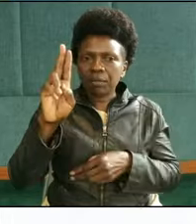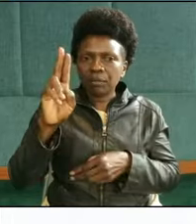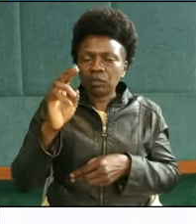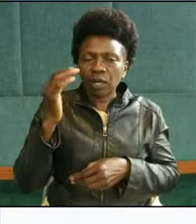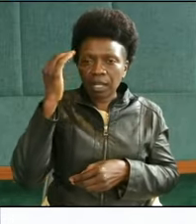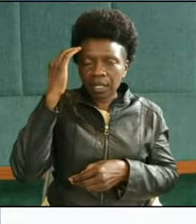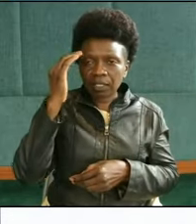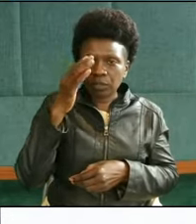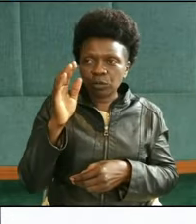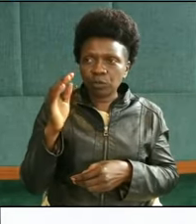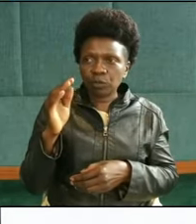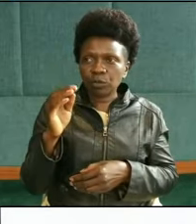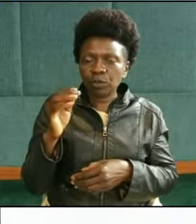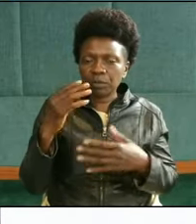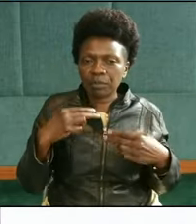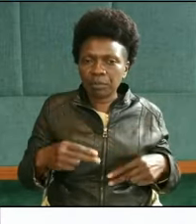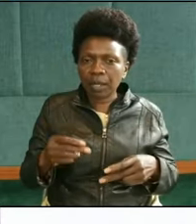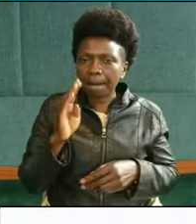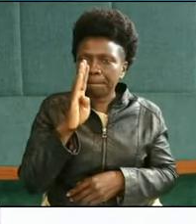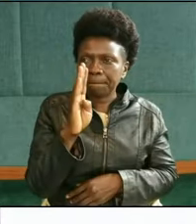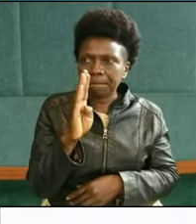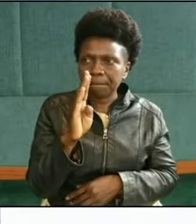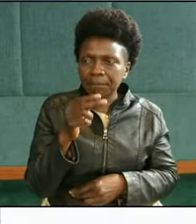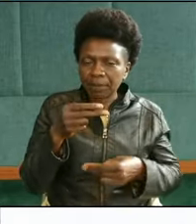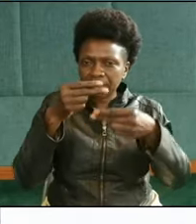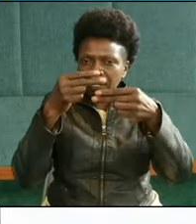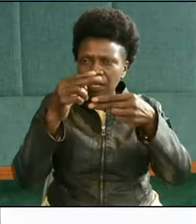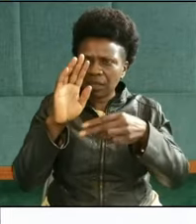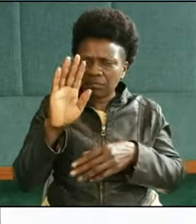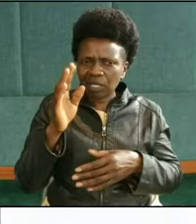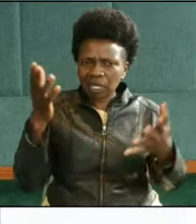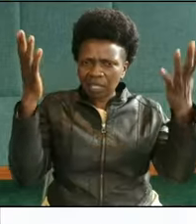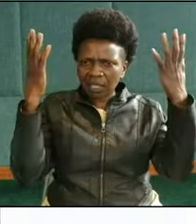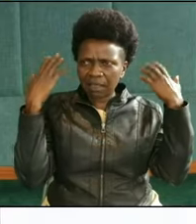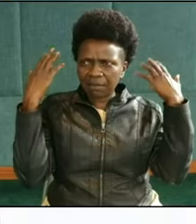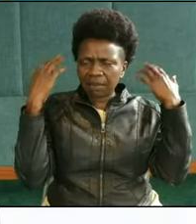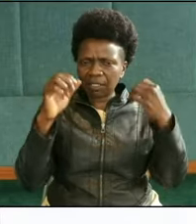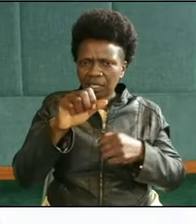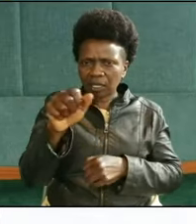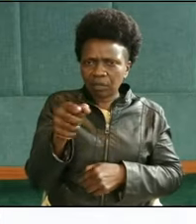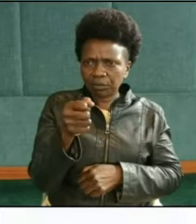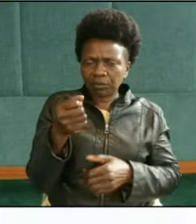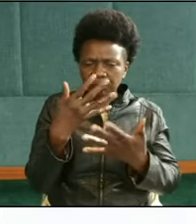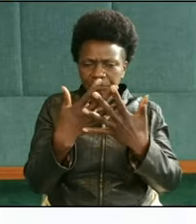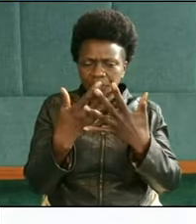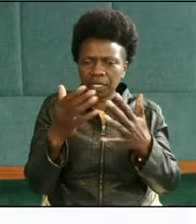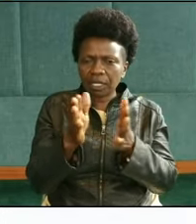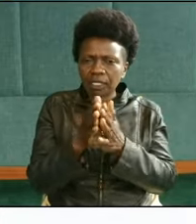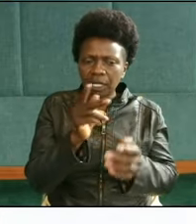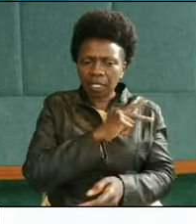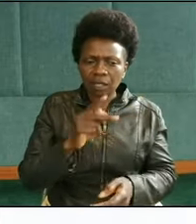gates, and be ye lift up, ye everlasting doors, and the King